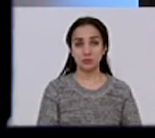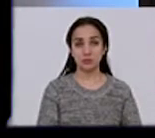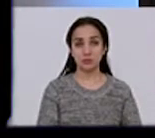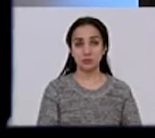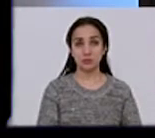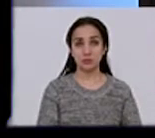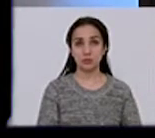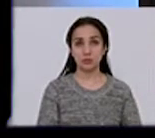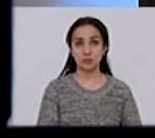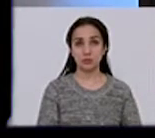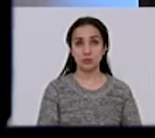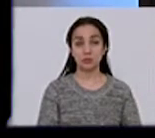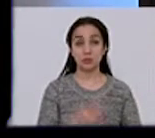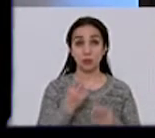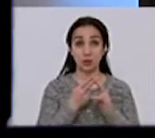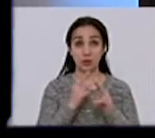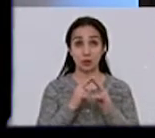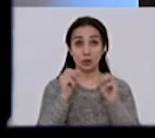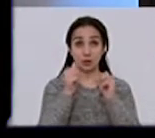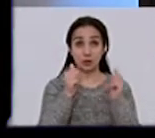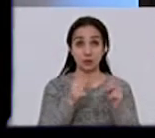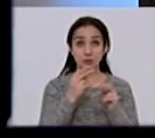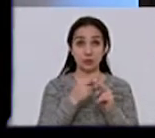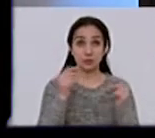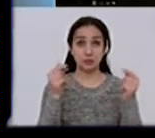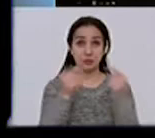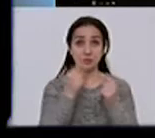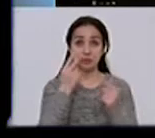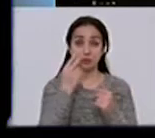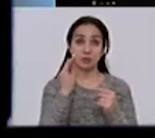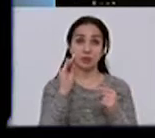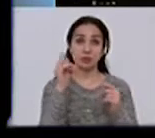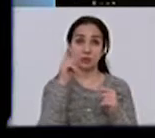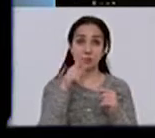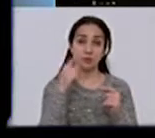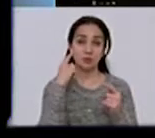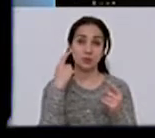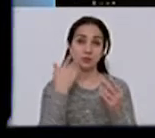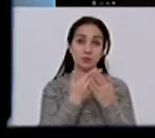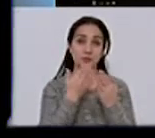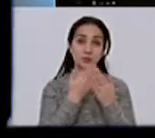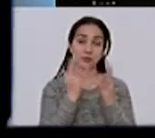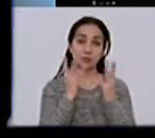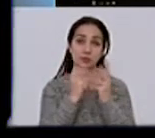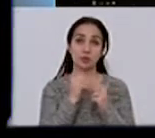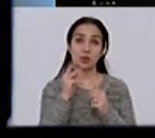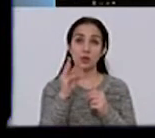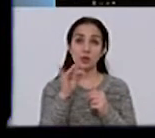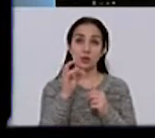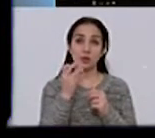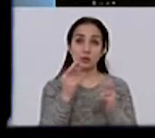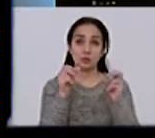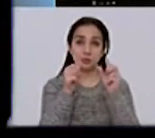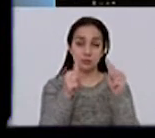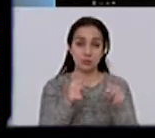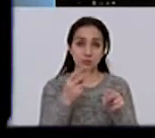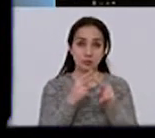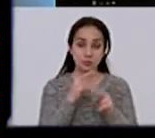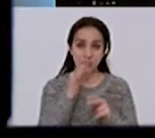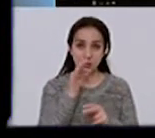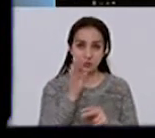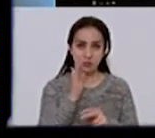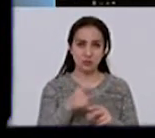Demak, bu formula aniq integralni taqribiy hisoblashning trapetsiyalar formulasi deyiladi.